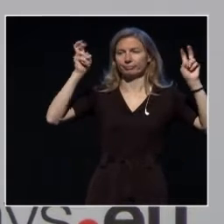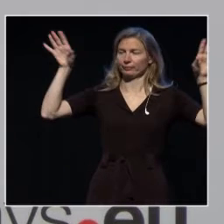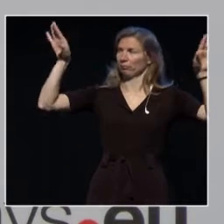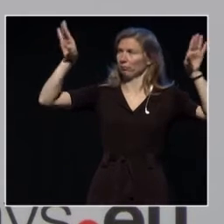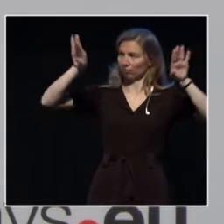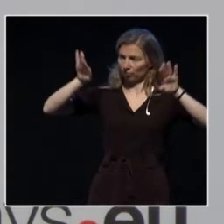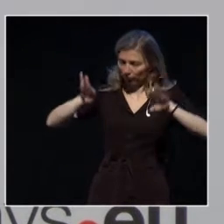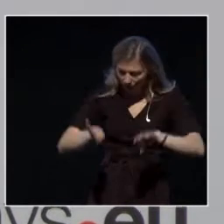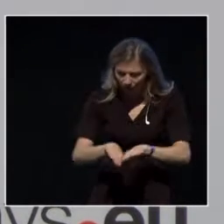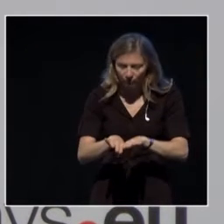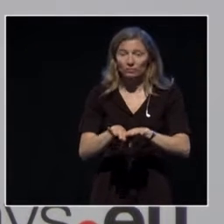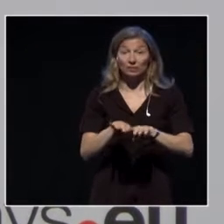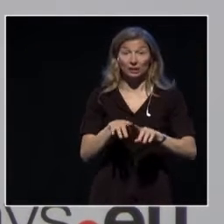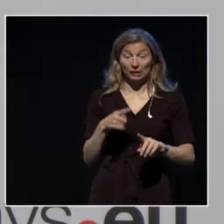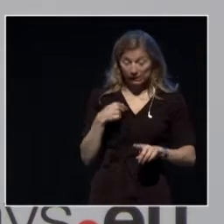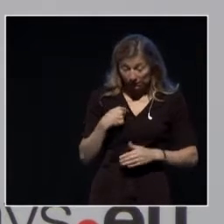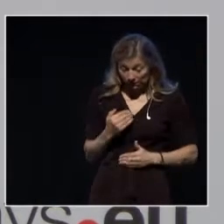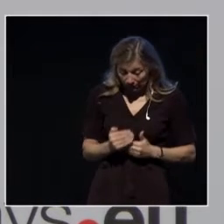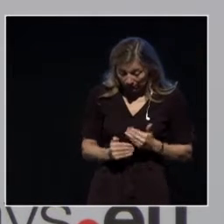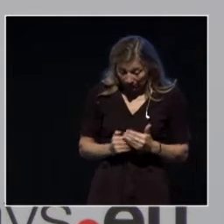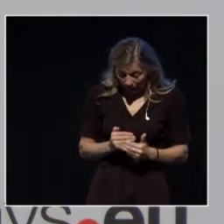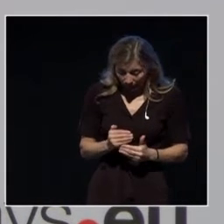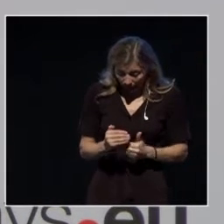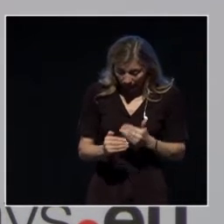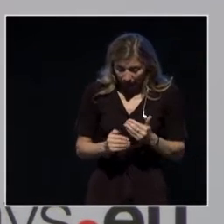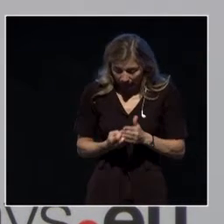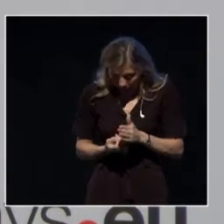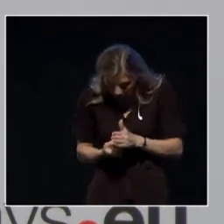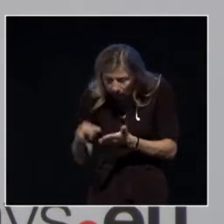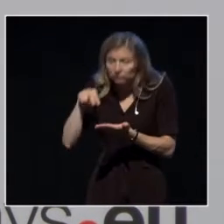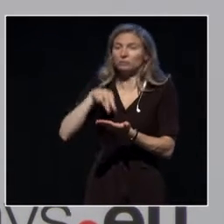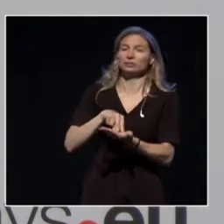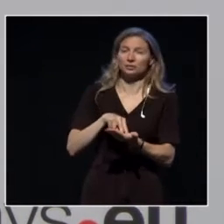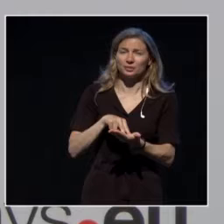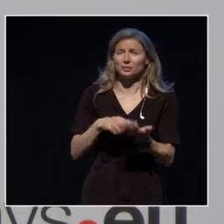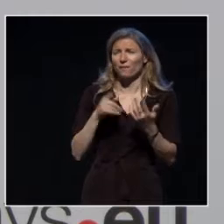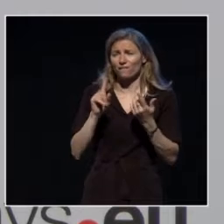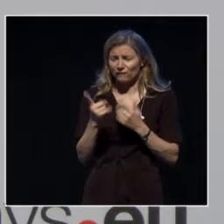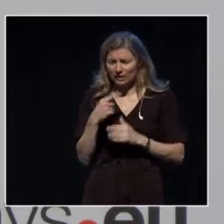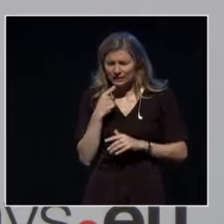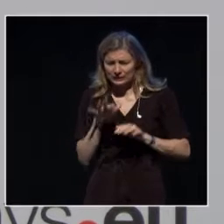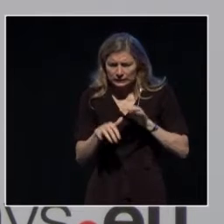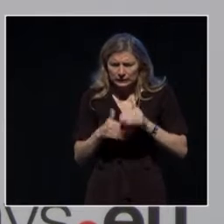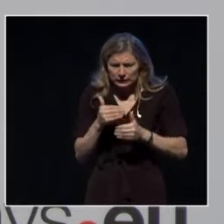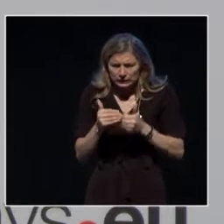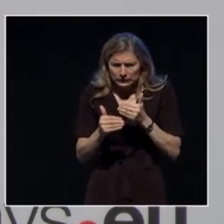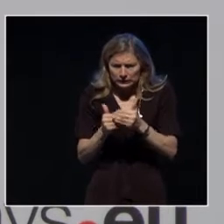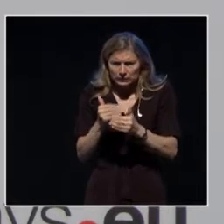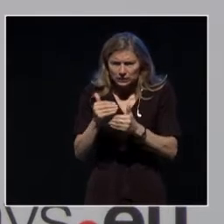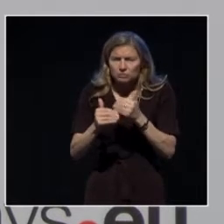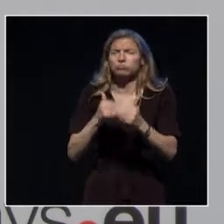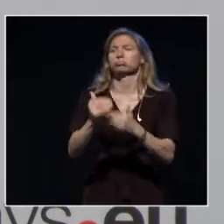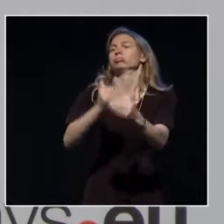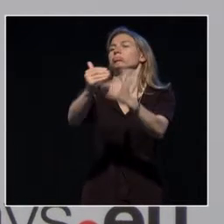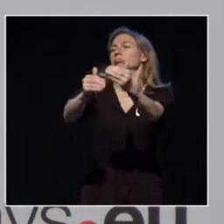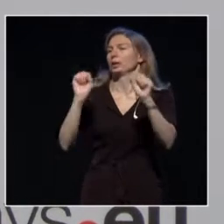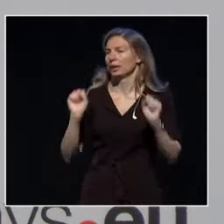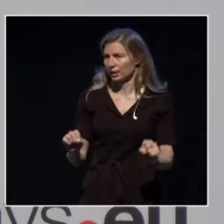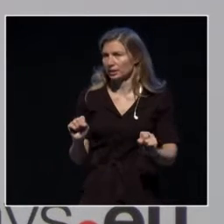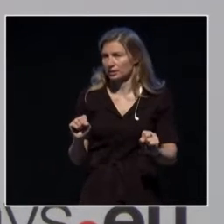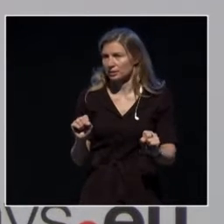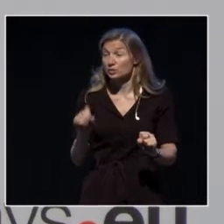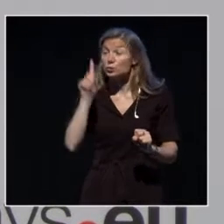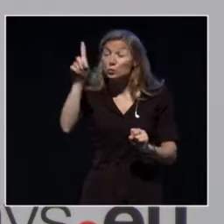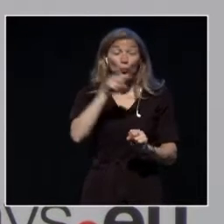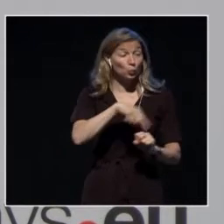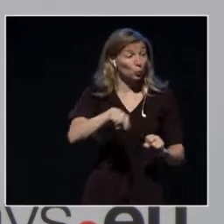surviving until you get on your feet. And that raises lots of questions about the organization of